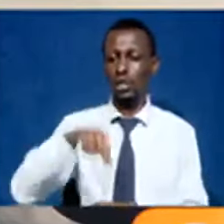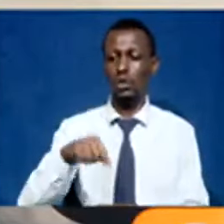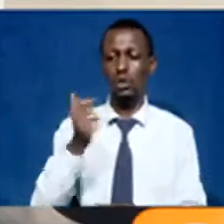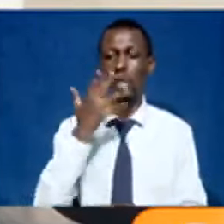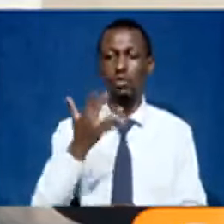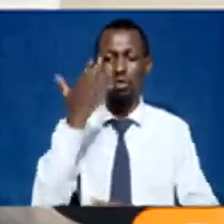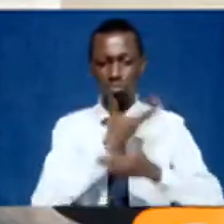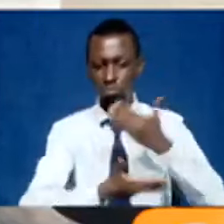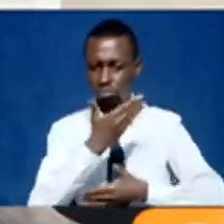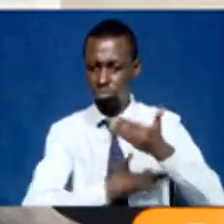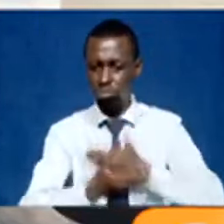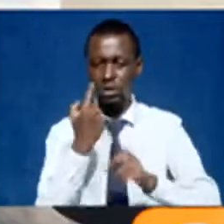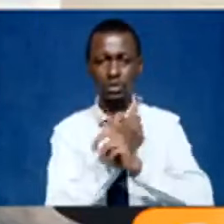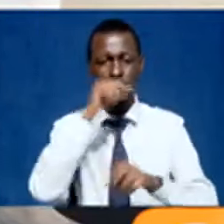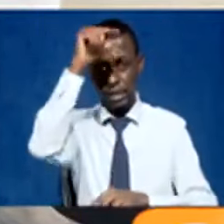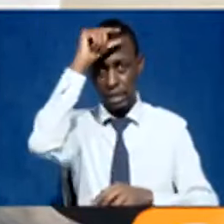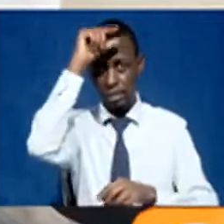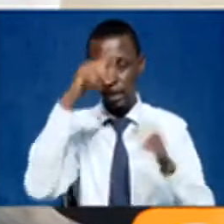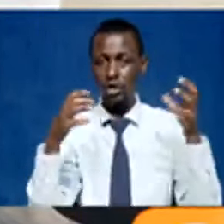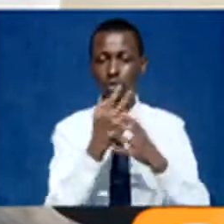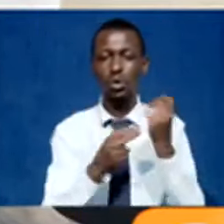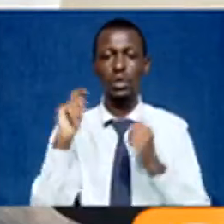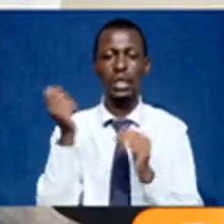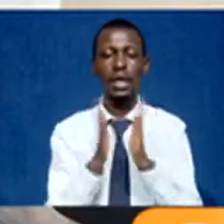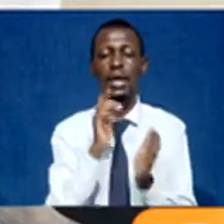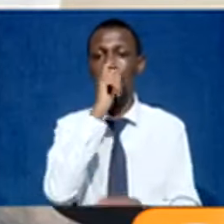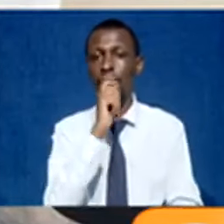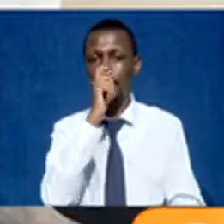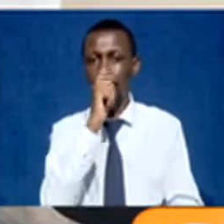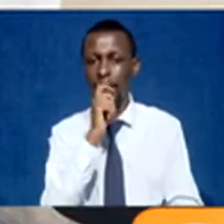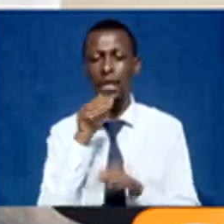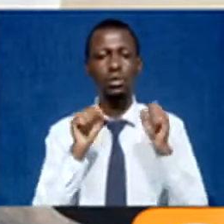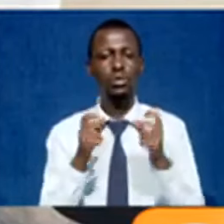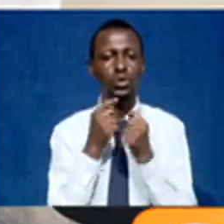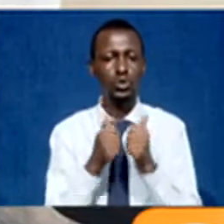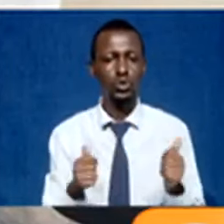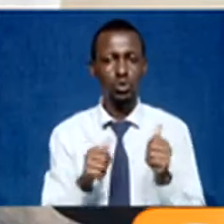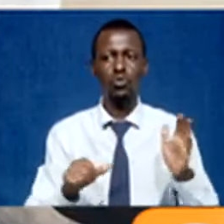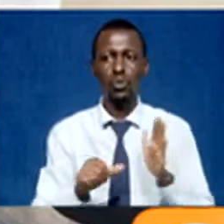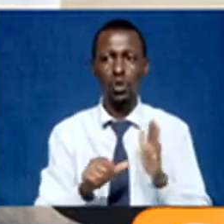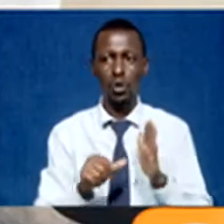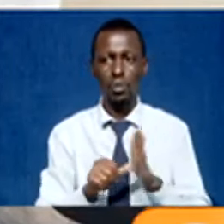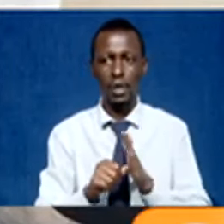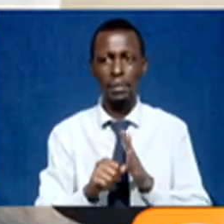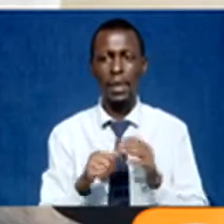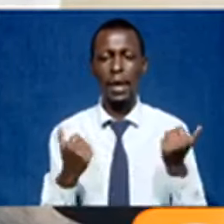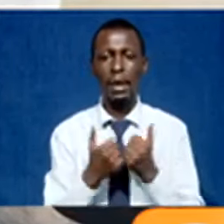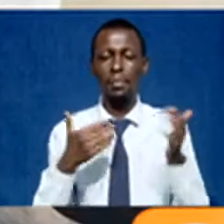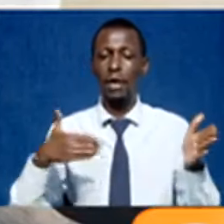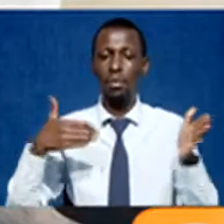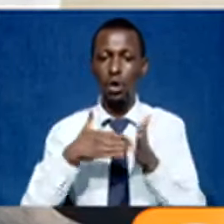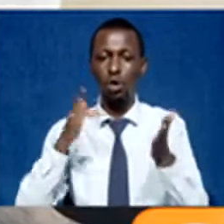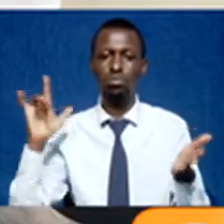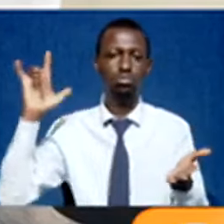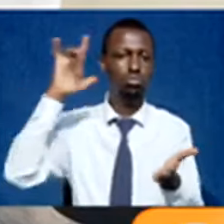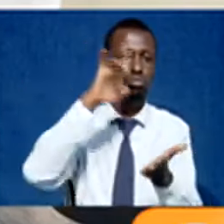aviation authorities and relevant government agencies in both Kenya and Tanzania to find a solution that will ensure there are no flight disruptions for